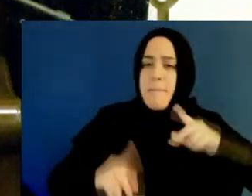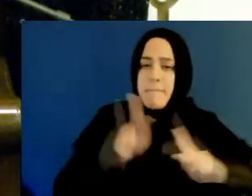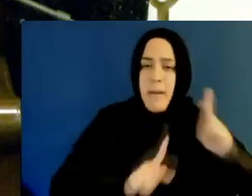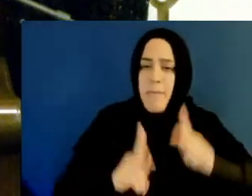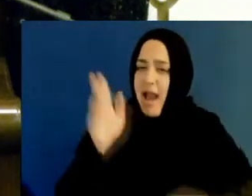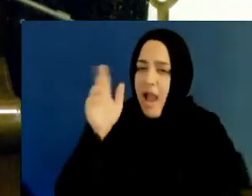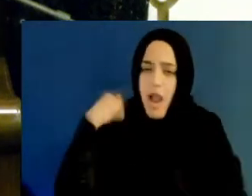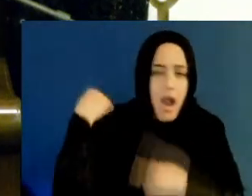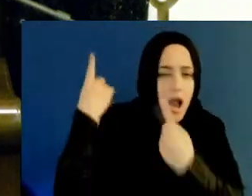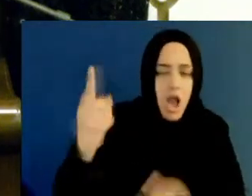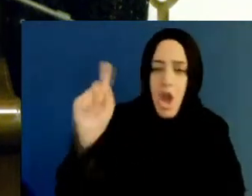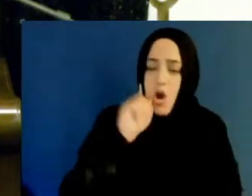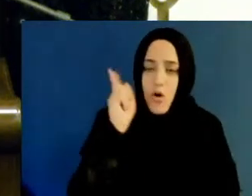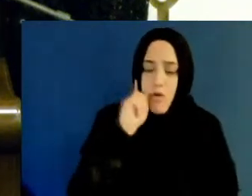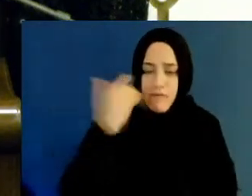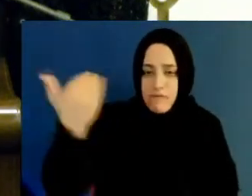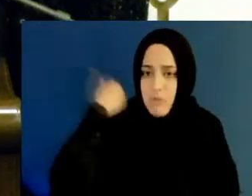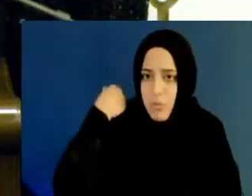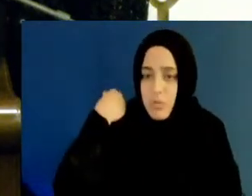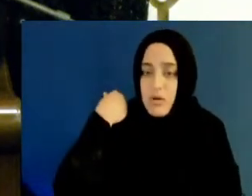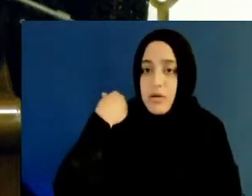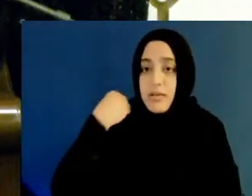in robes stands up and says,